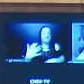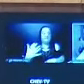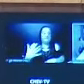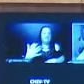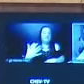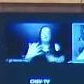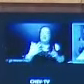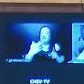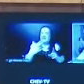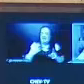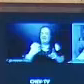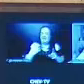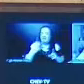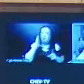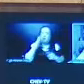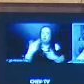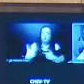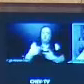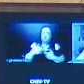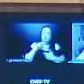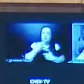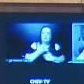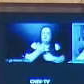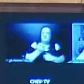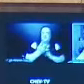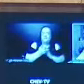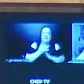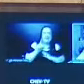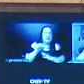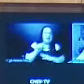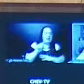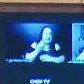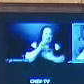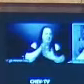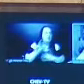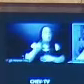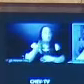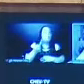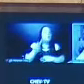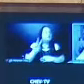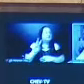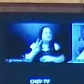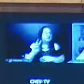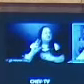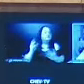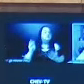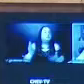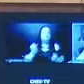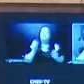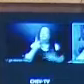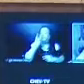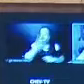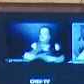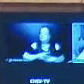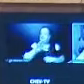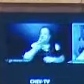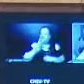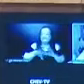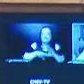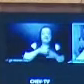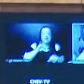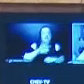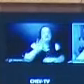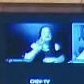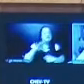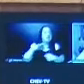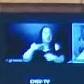He is going to join us a few minutes late, I believe. Ward 6. All right, seeing 6 of the 7 elected